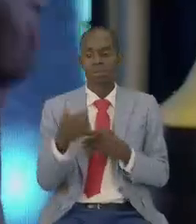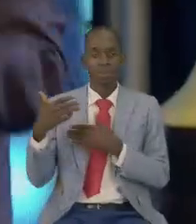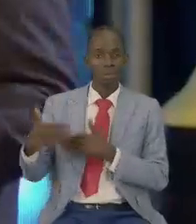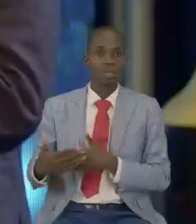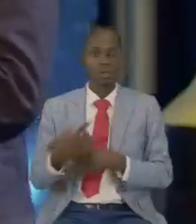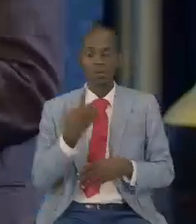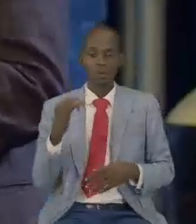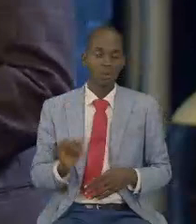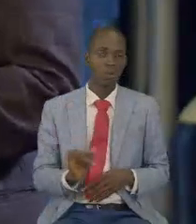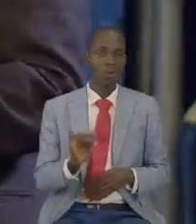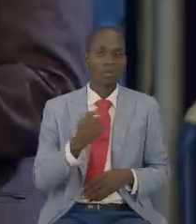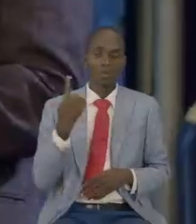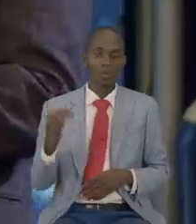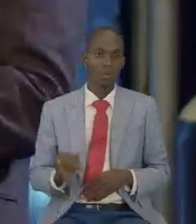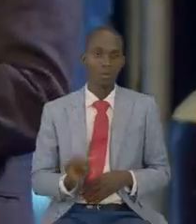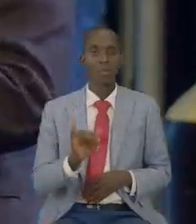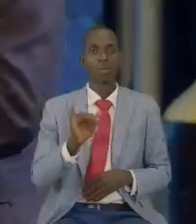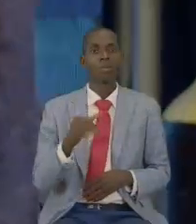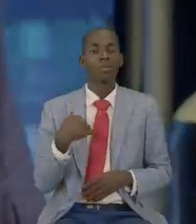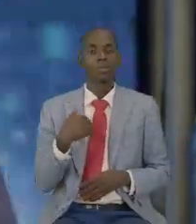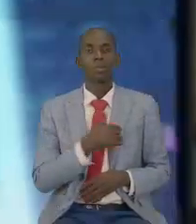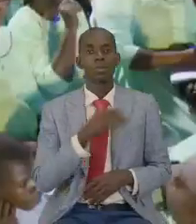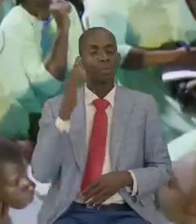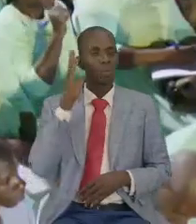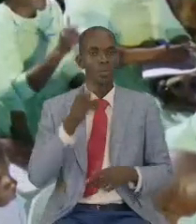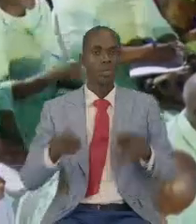will reign in Jesus' name.